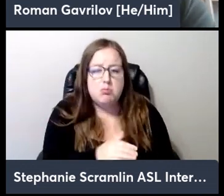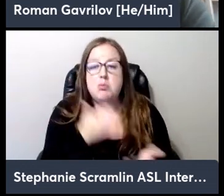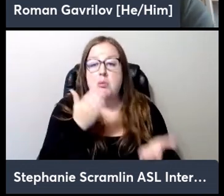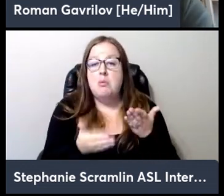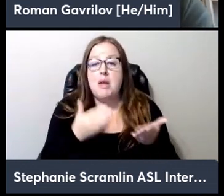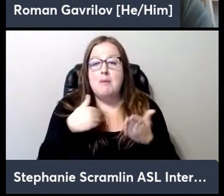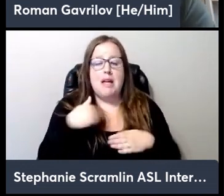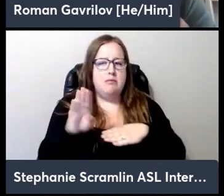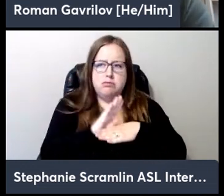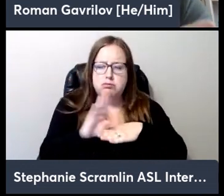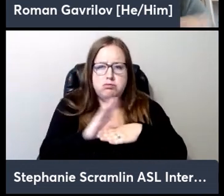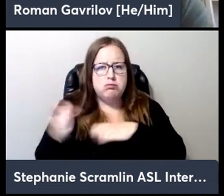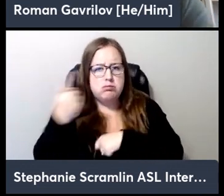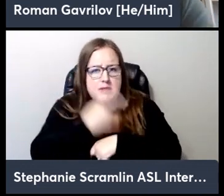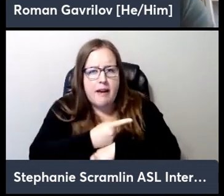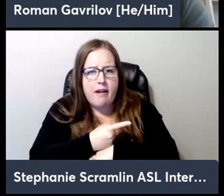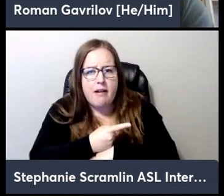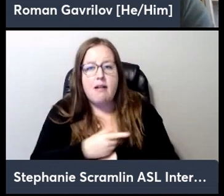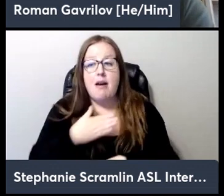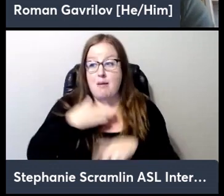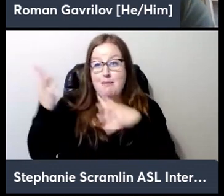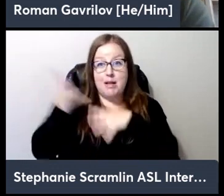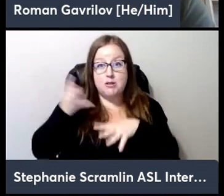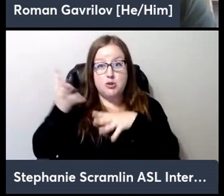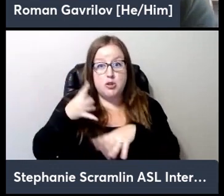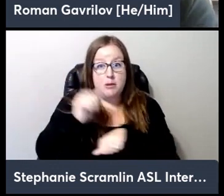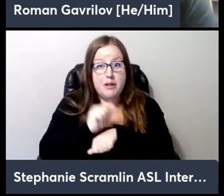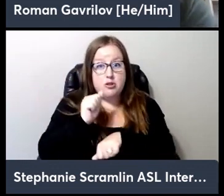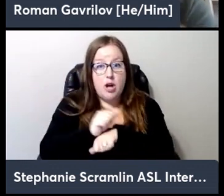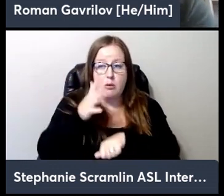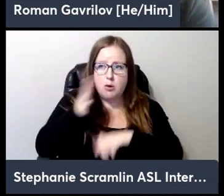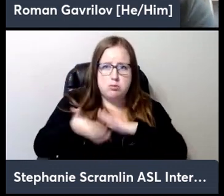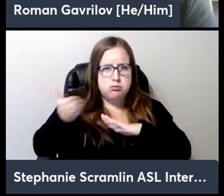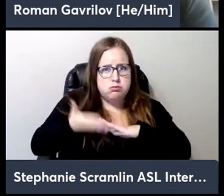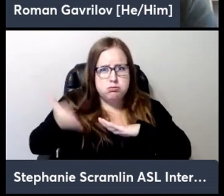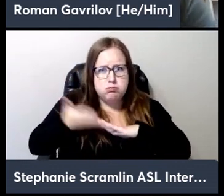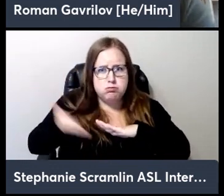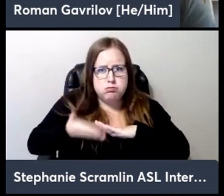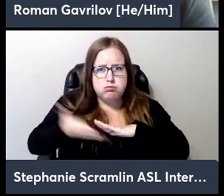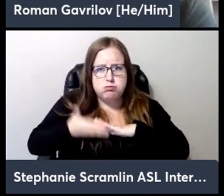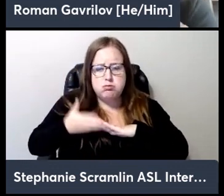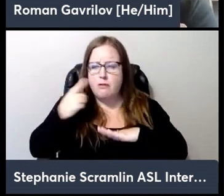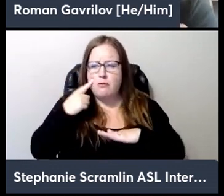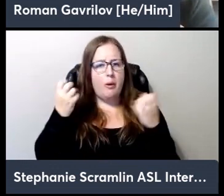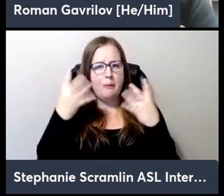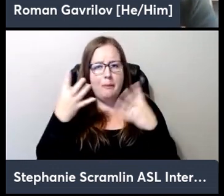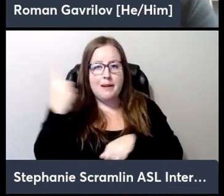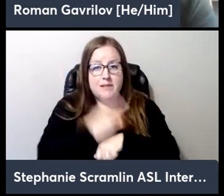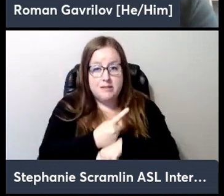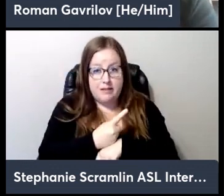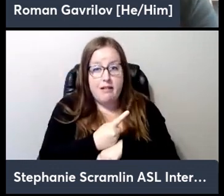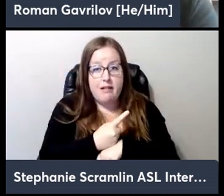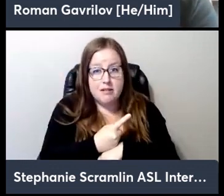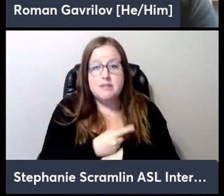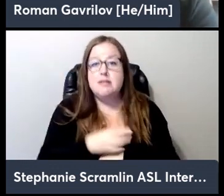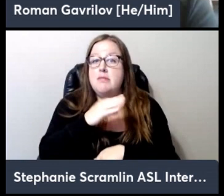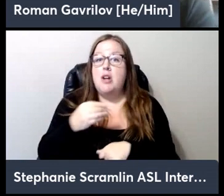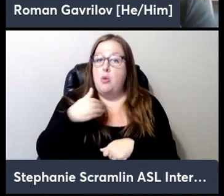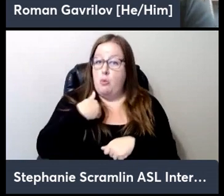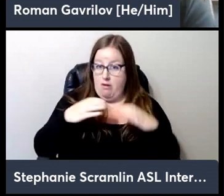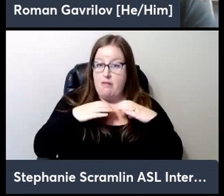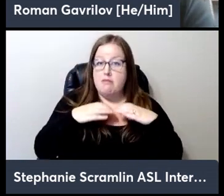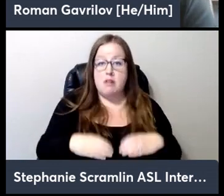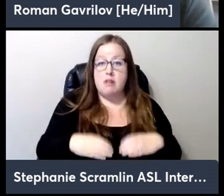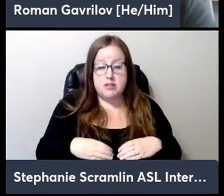very busy days, and since my streaming job is going to be running continuously for days and days, and by the way, we have customers